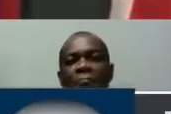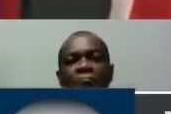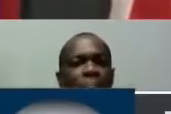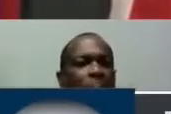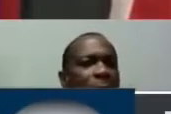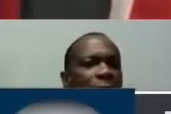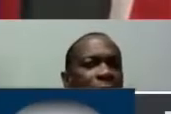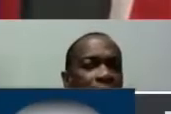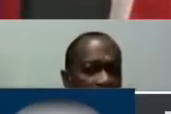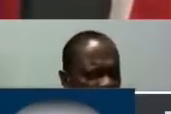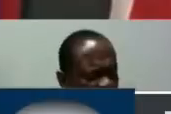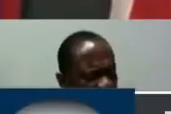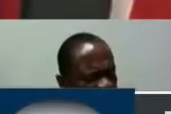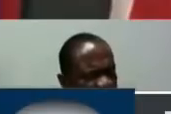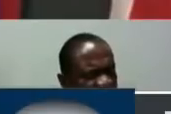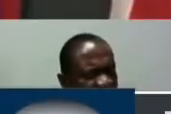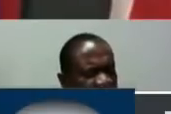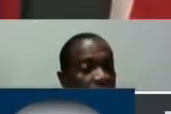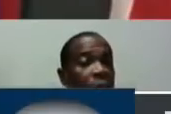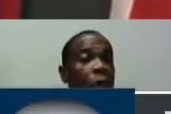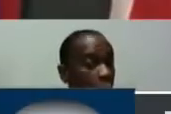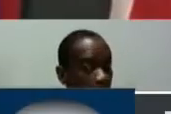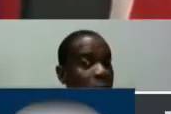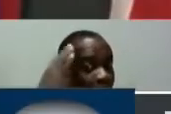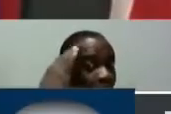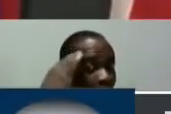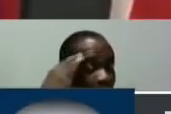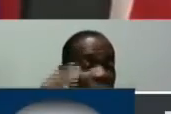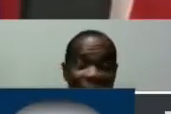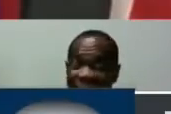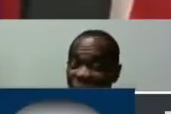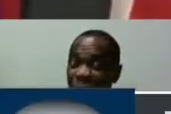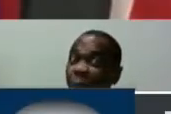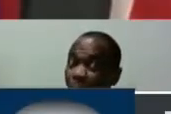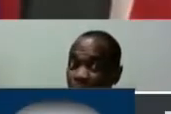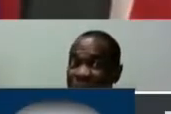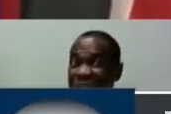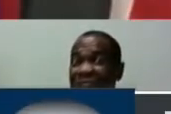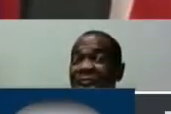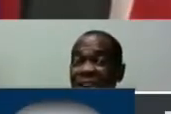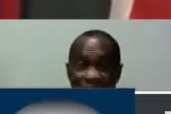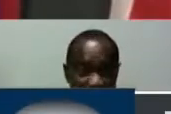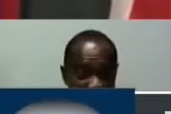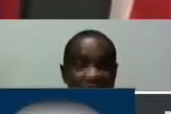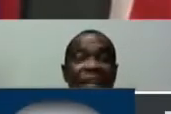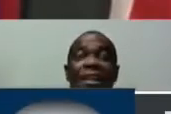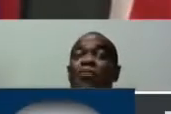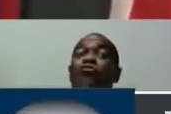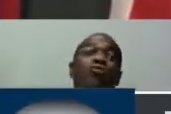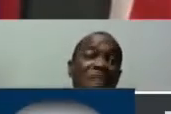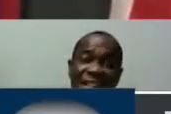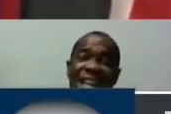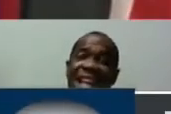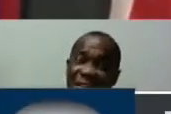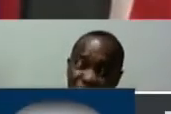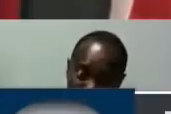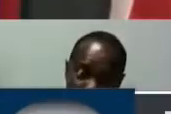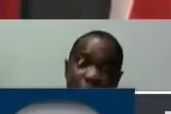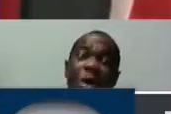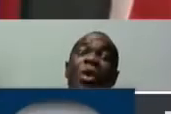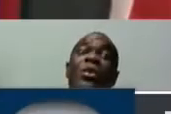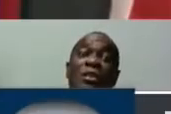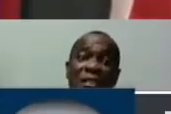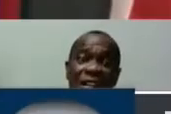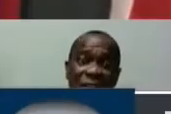that by doing that, the risk of being exposed to the virus was greater. And we expected